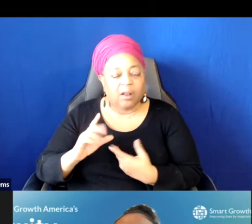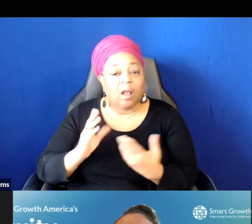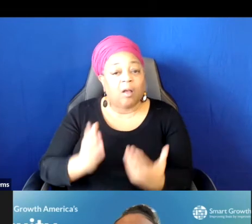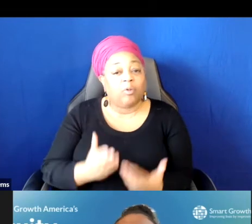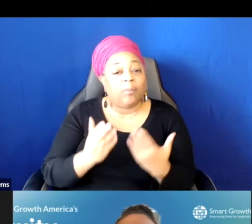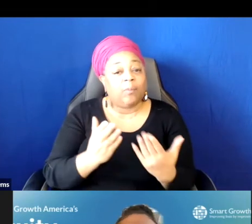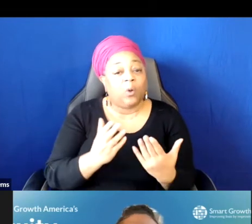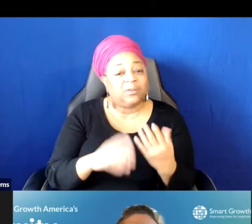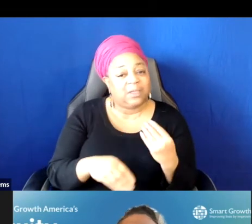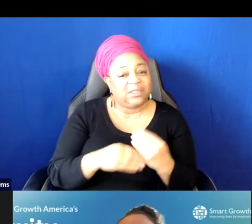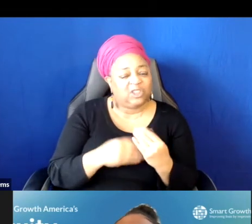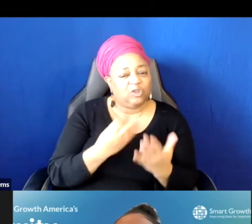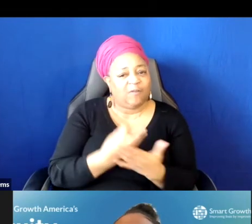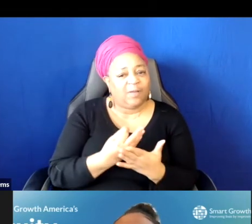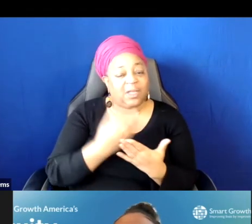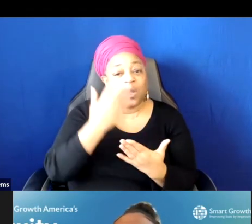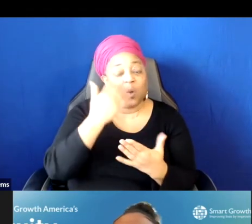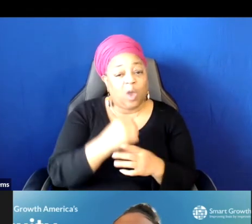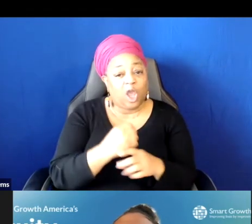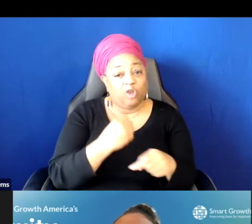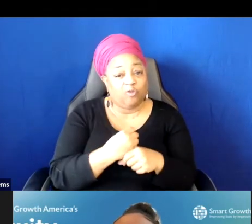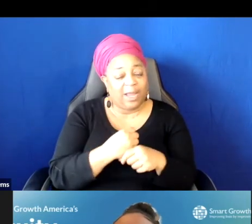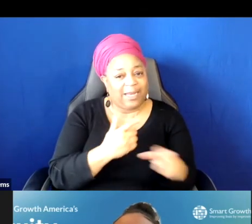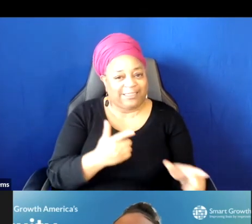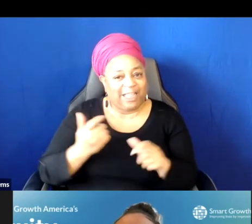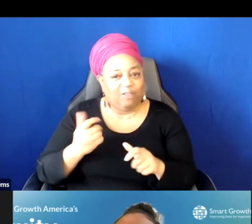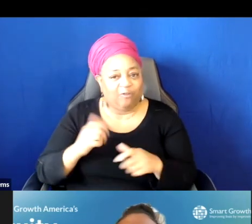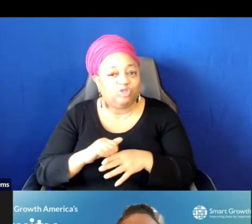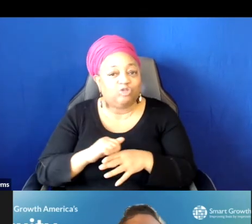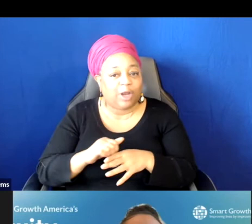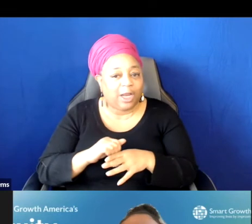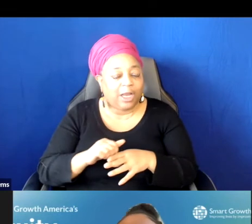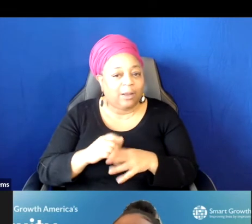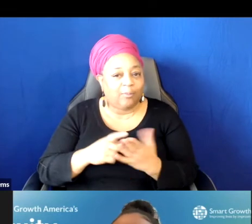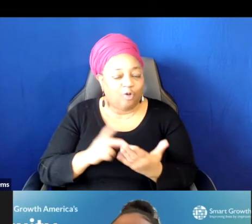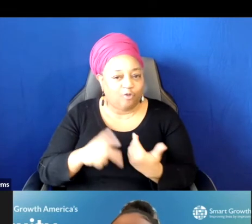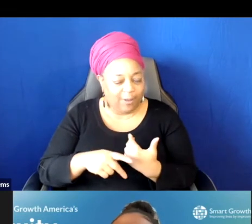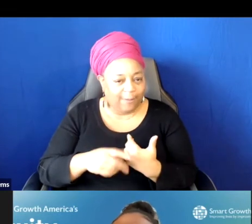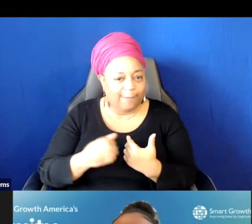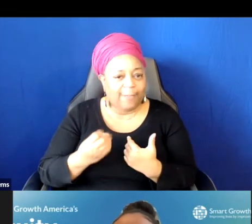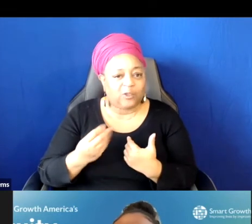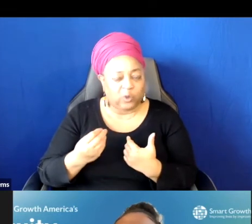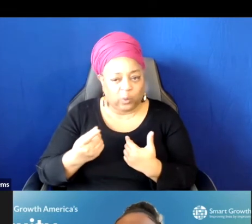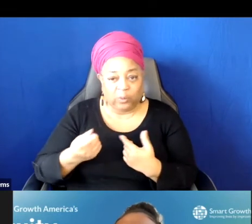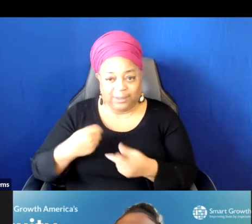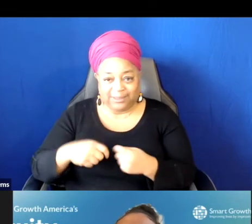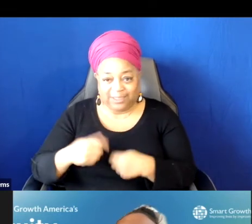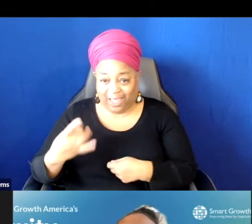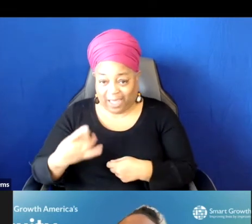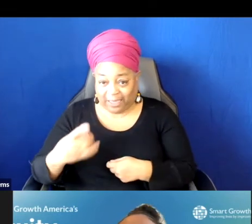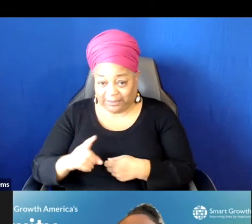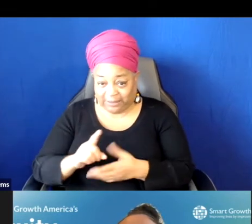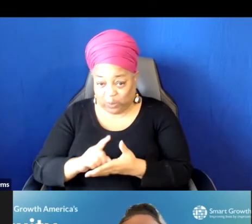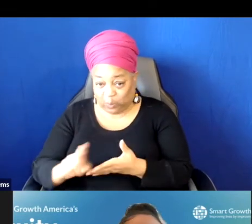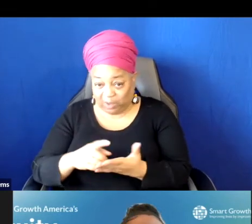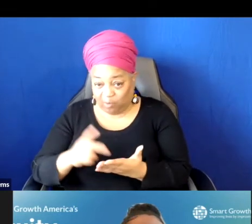additional funding to be able to create an accelerated training program. So instead of being in the 18-week long program,